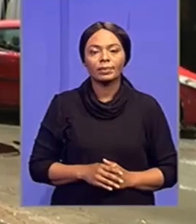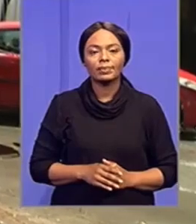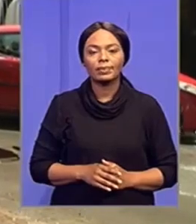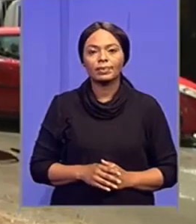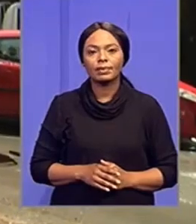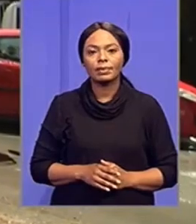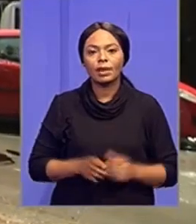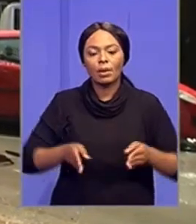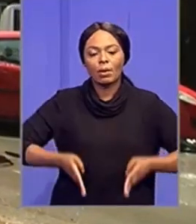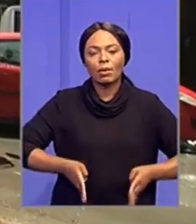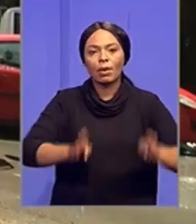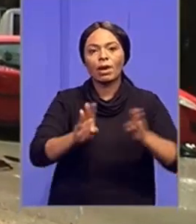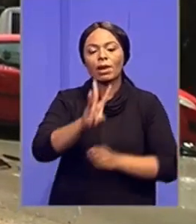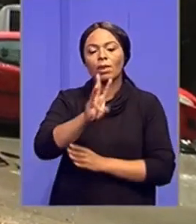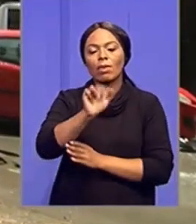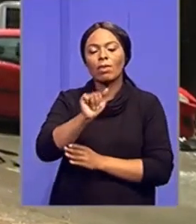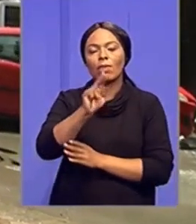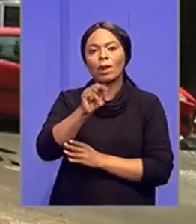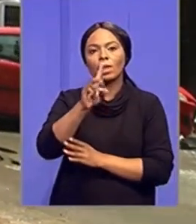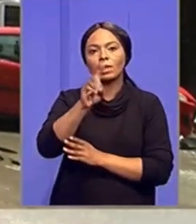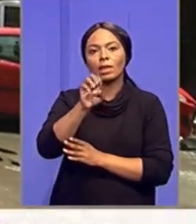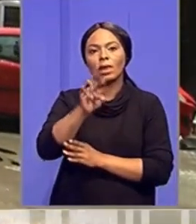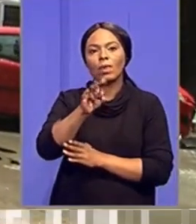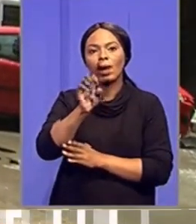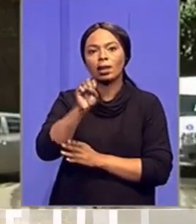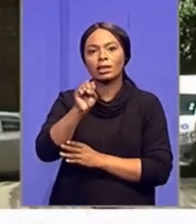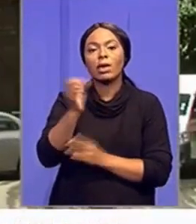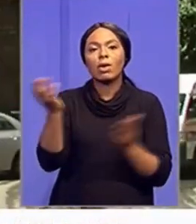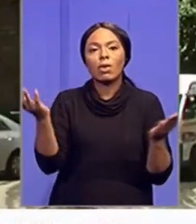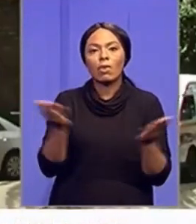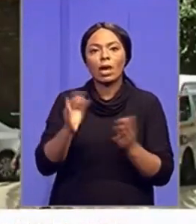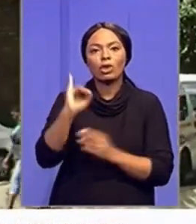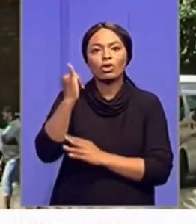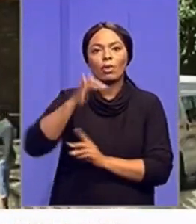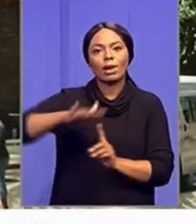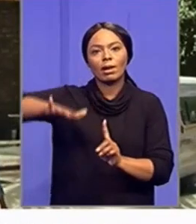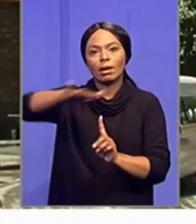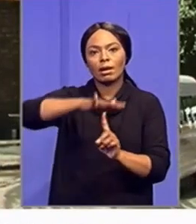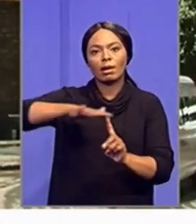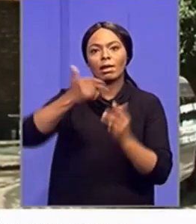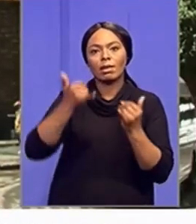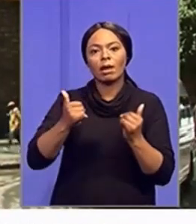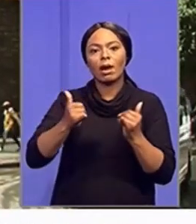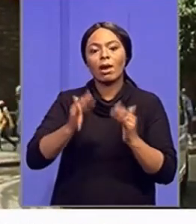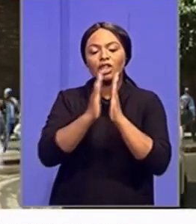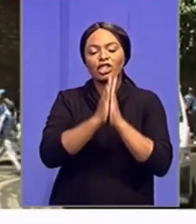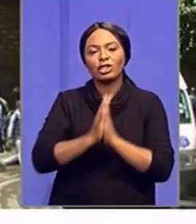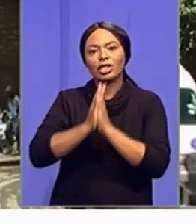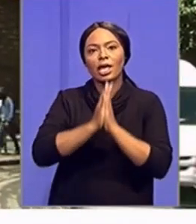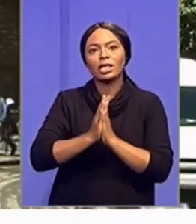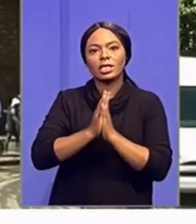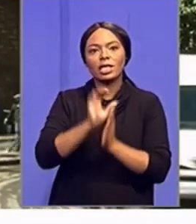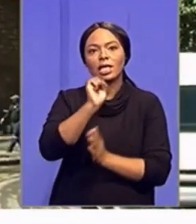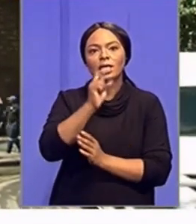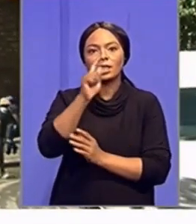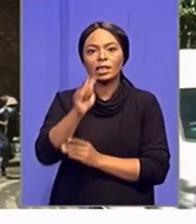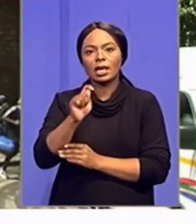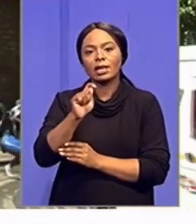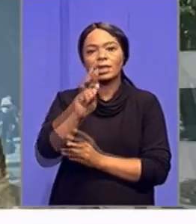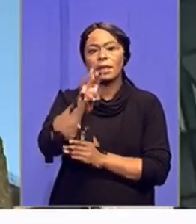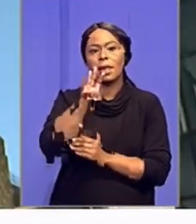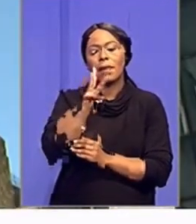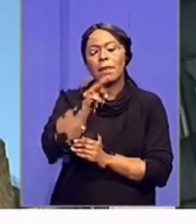O ke mmila wa Wanderers bogare bja toropo ya Johannesburg. Ke mo go hwetšwago moago wa kereke ya St. Mary's Cathedral wo o